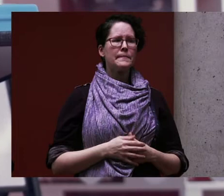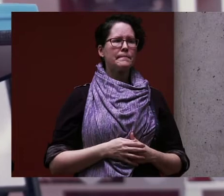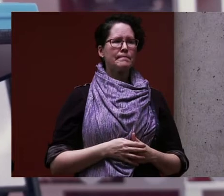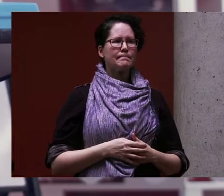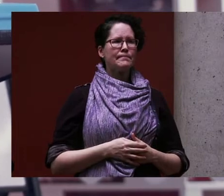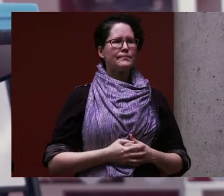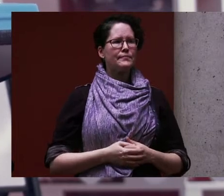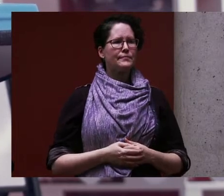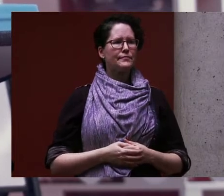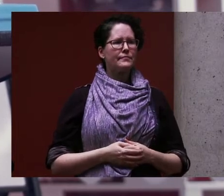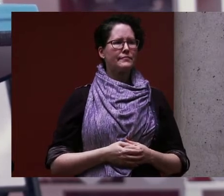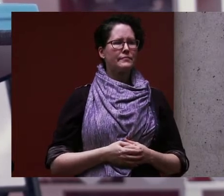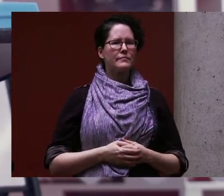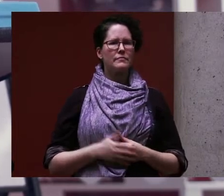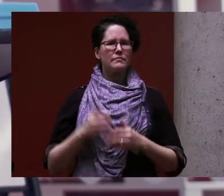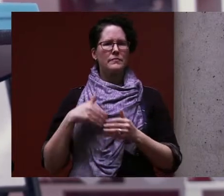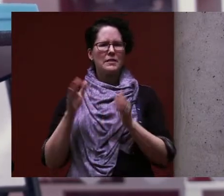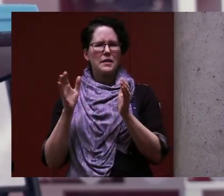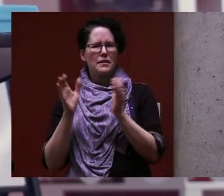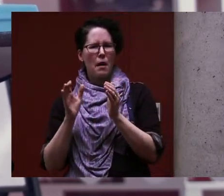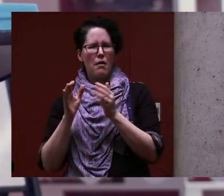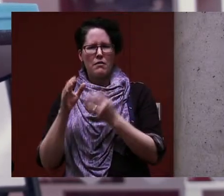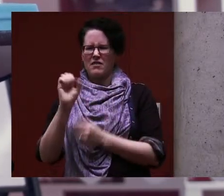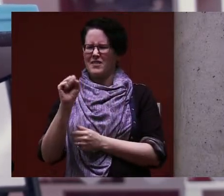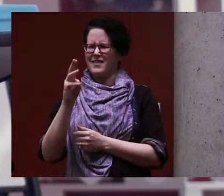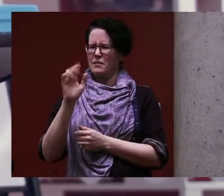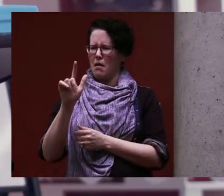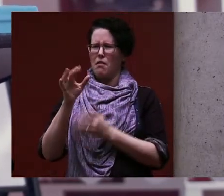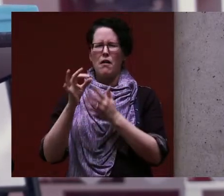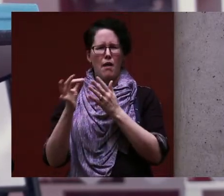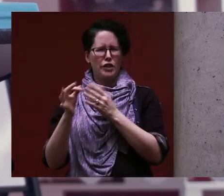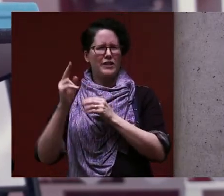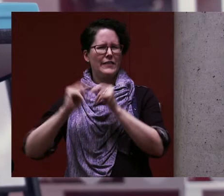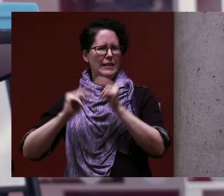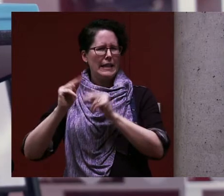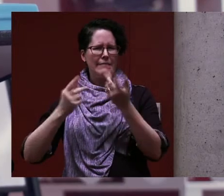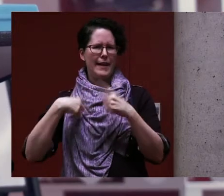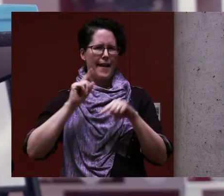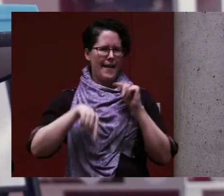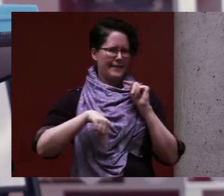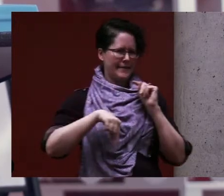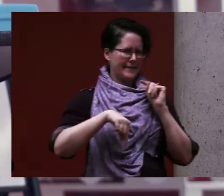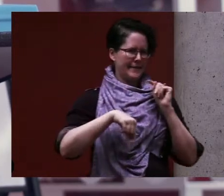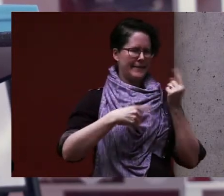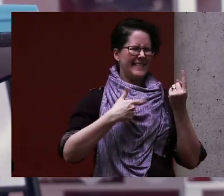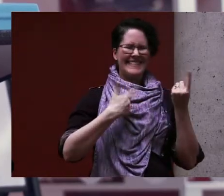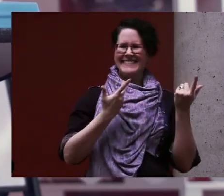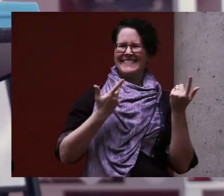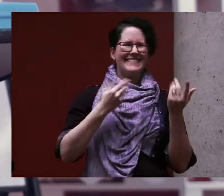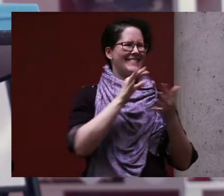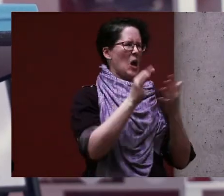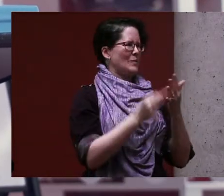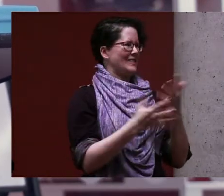a small orphan facility because I was told my care needs were too high. And the only nursing